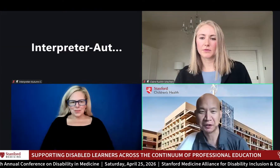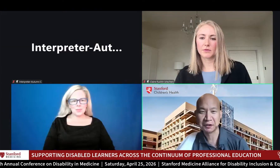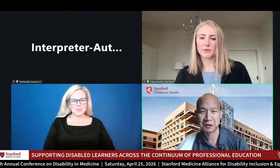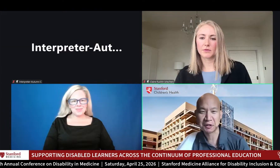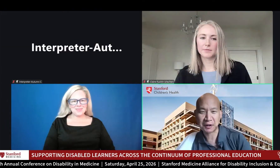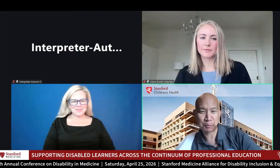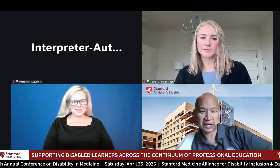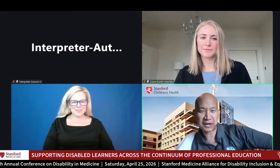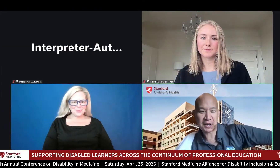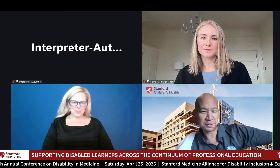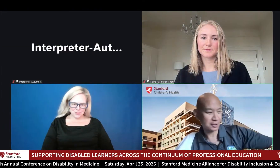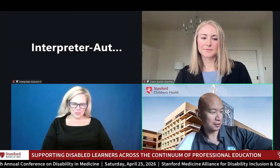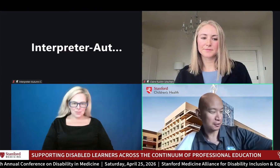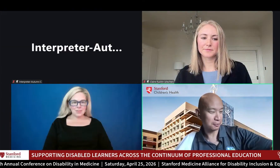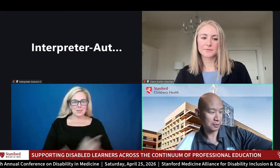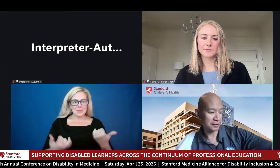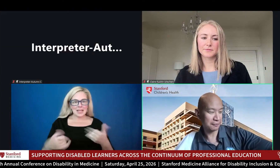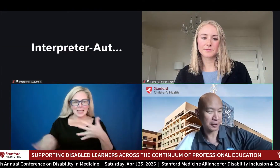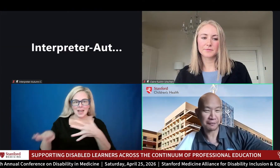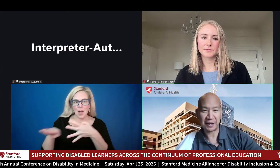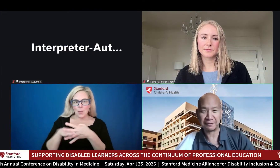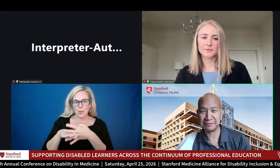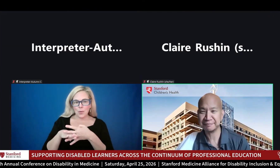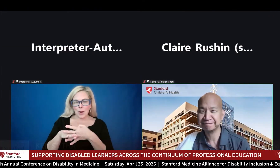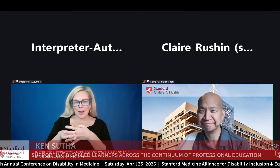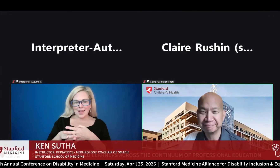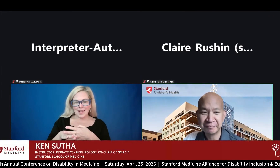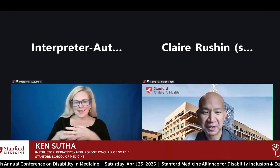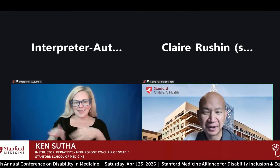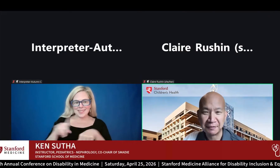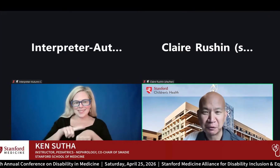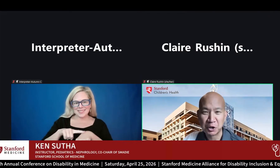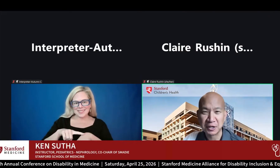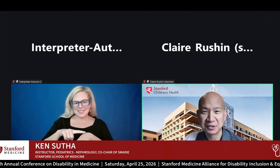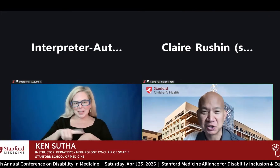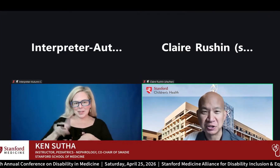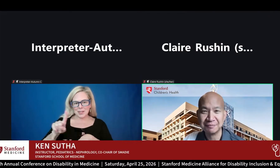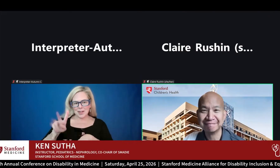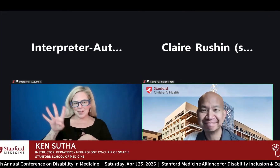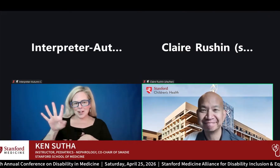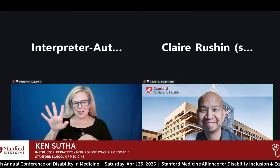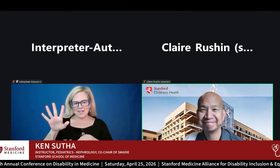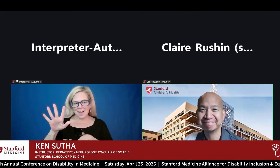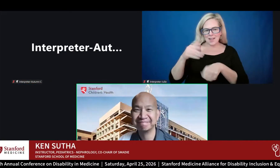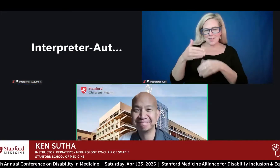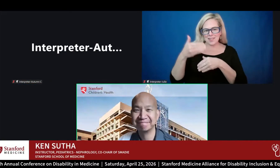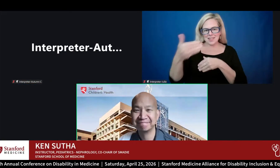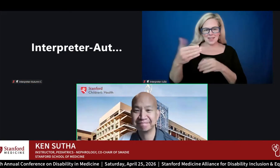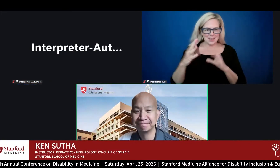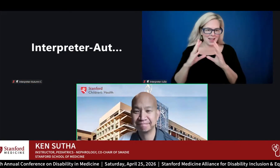Great. We'll take a break now until 1:45 for our next session.